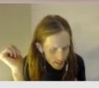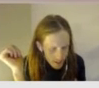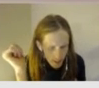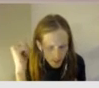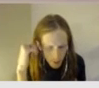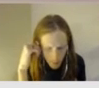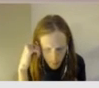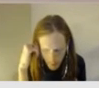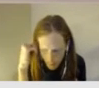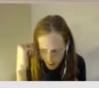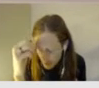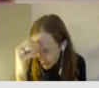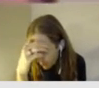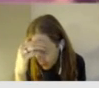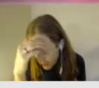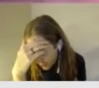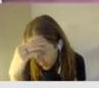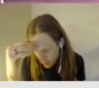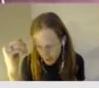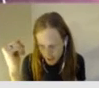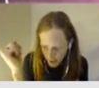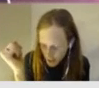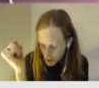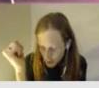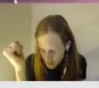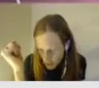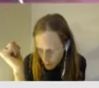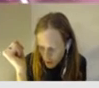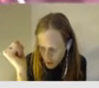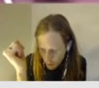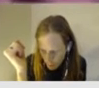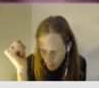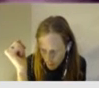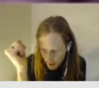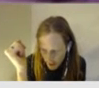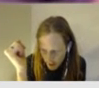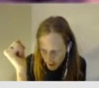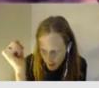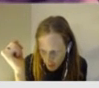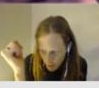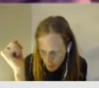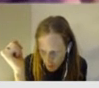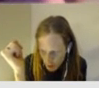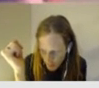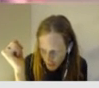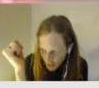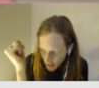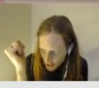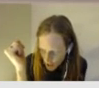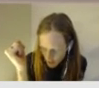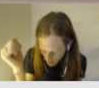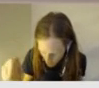it's so important, whichever direction you go with these current issues, it's so important to remember that because